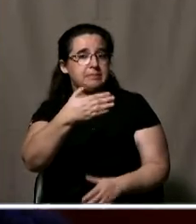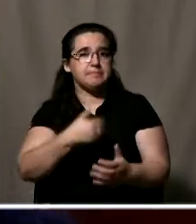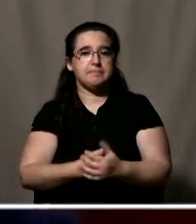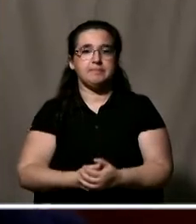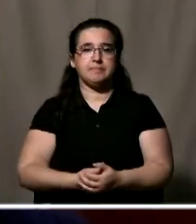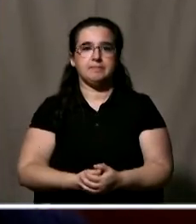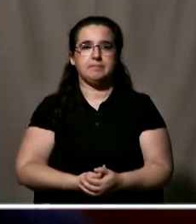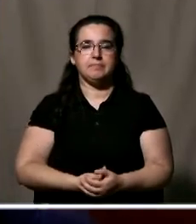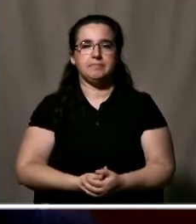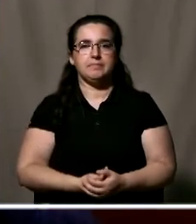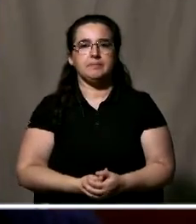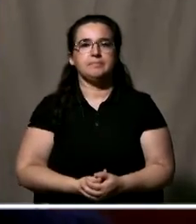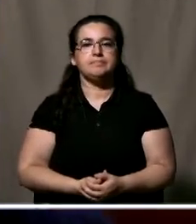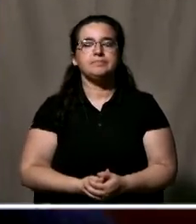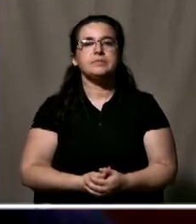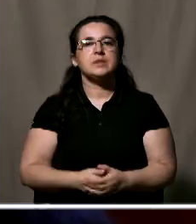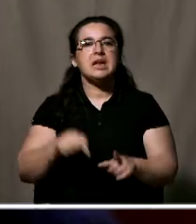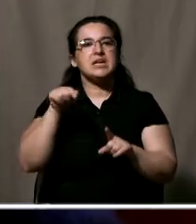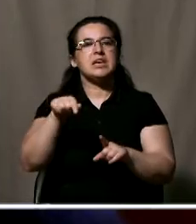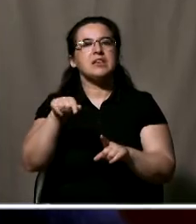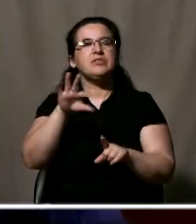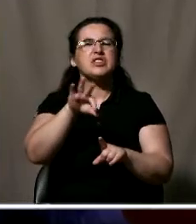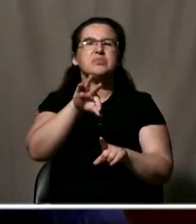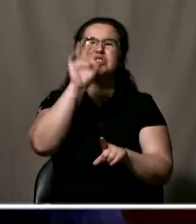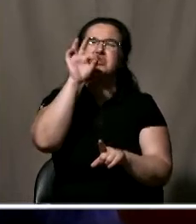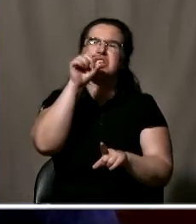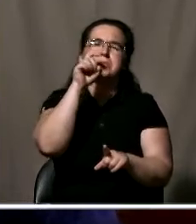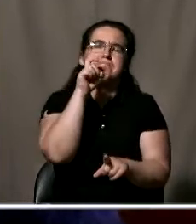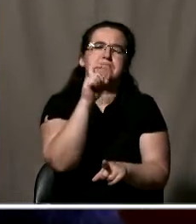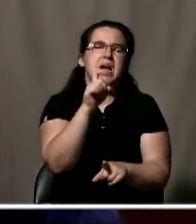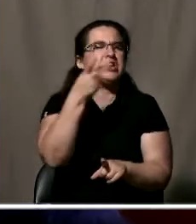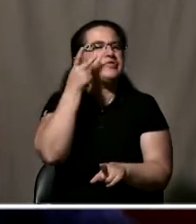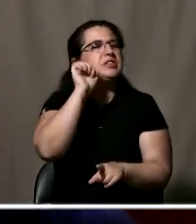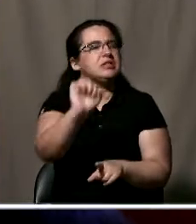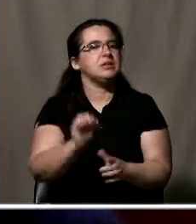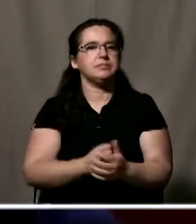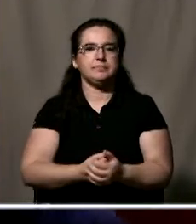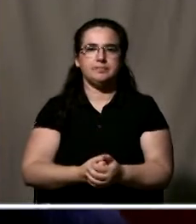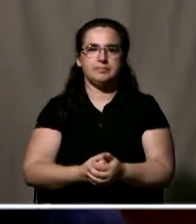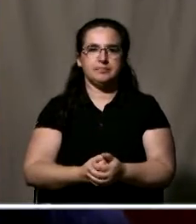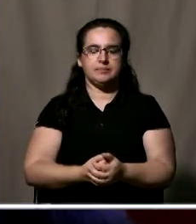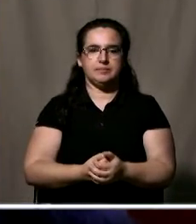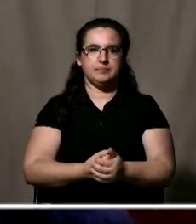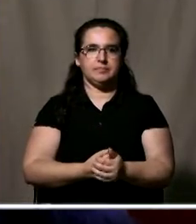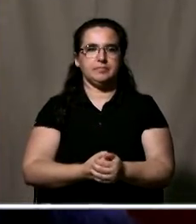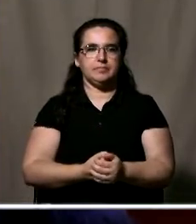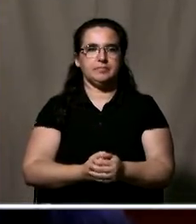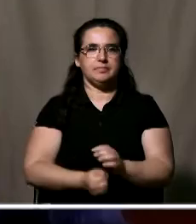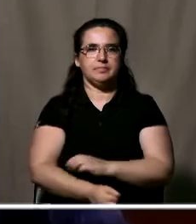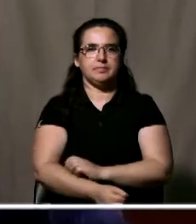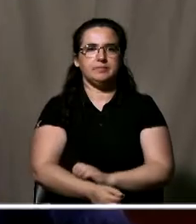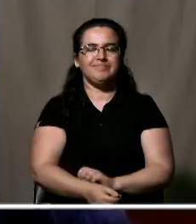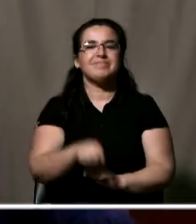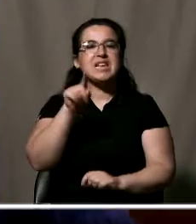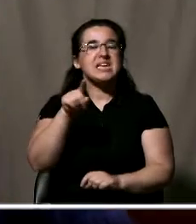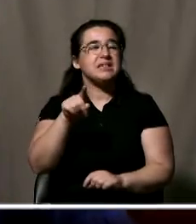very poor choices in his life. E ele fez umas escolhas muito más na sua vida. And he's deeply involved in the drug culture.